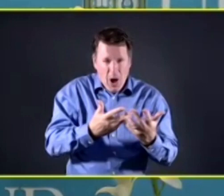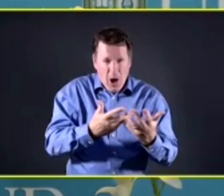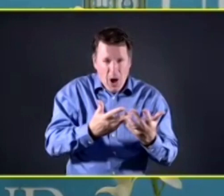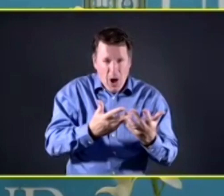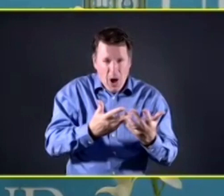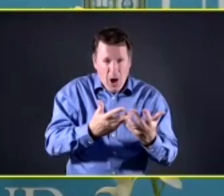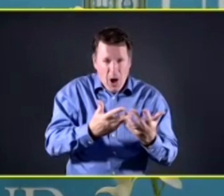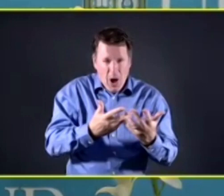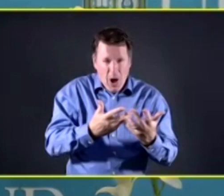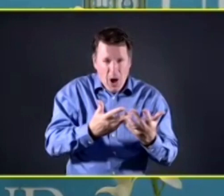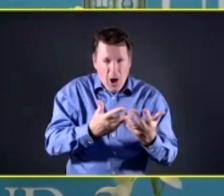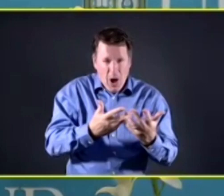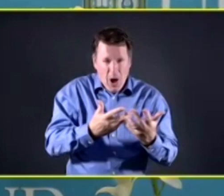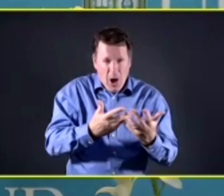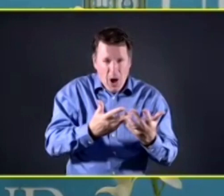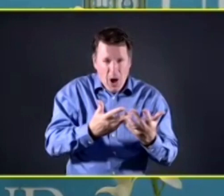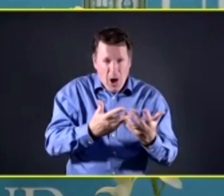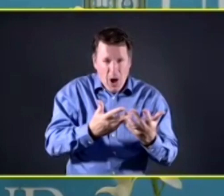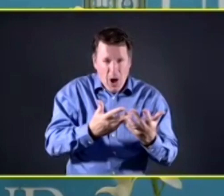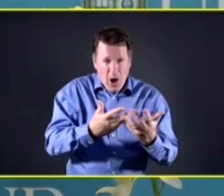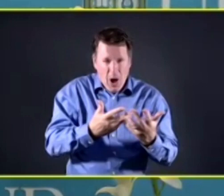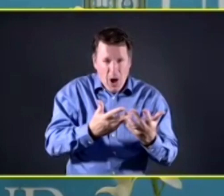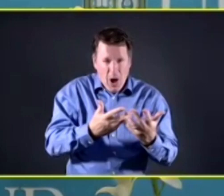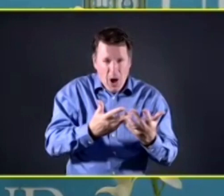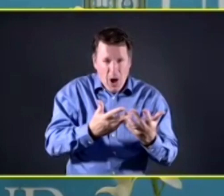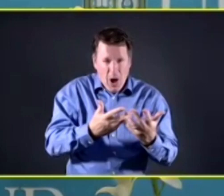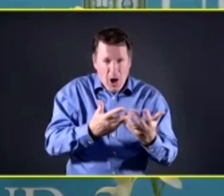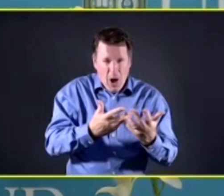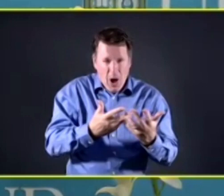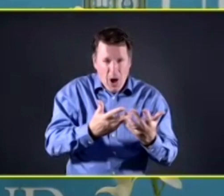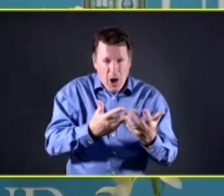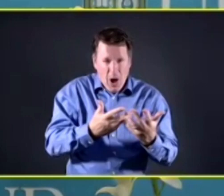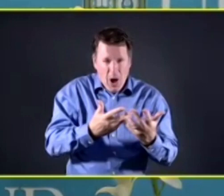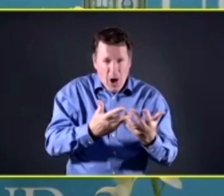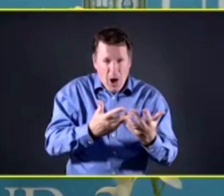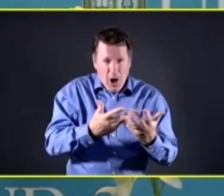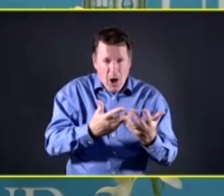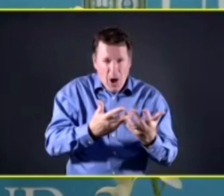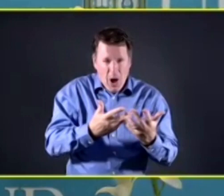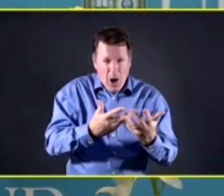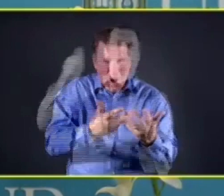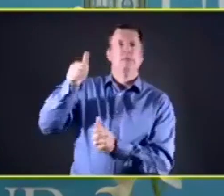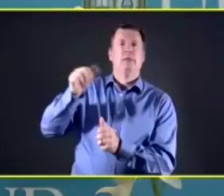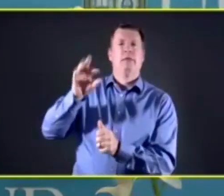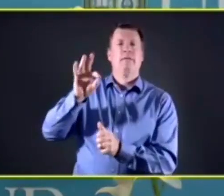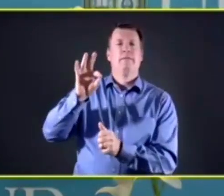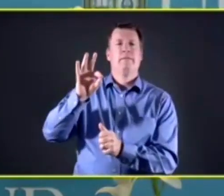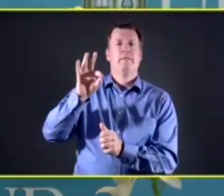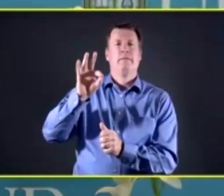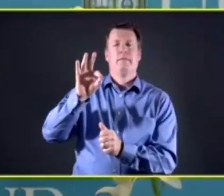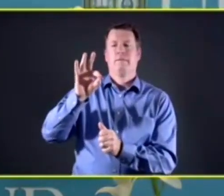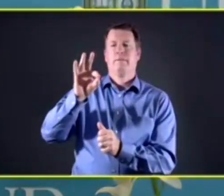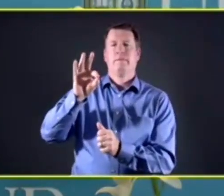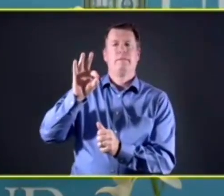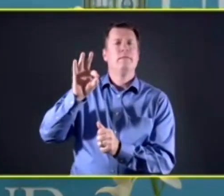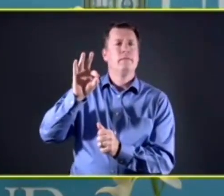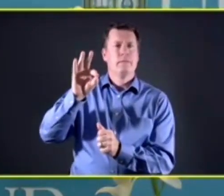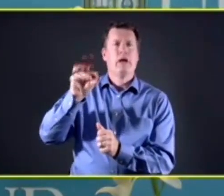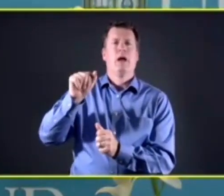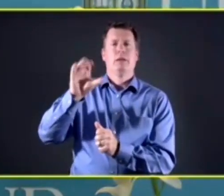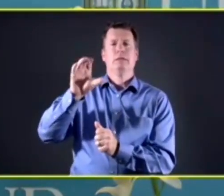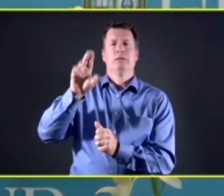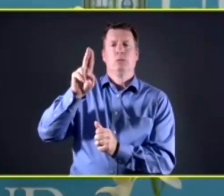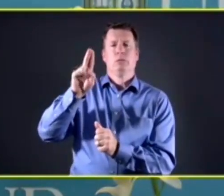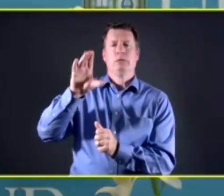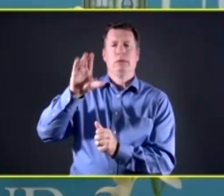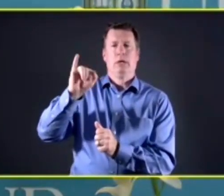But there's a lot else going on, and the potential that there's, you know, as early as a month or two from now, there